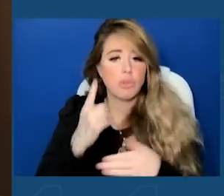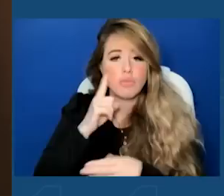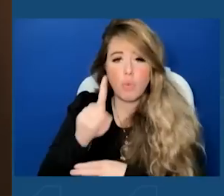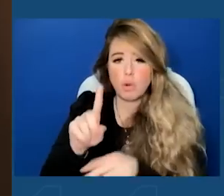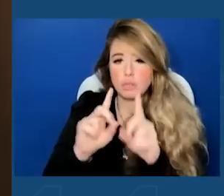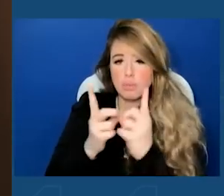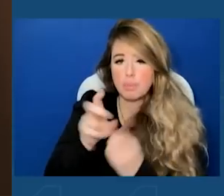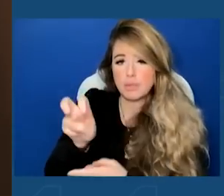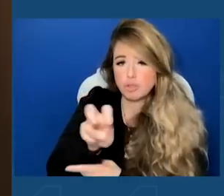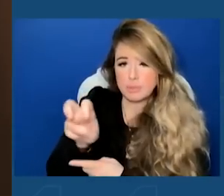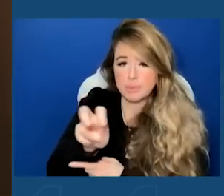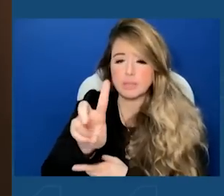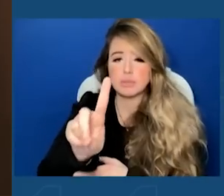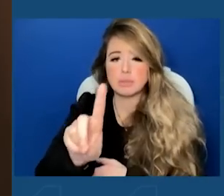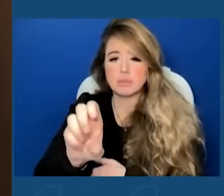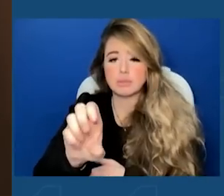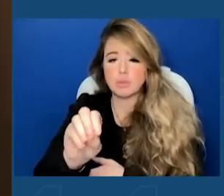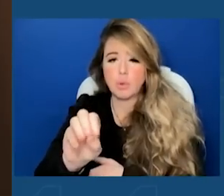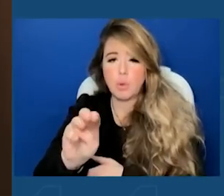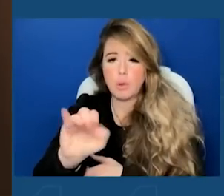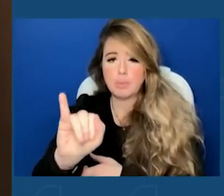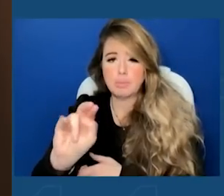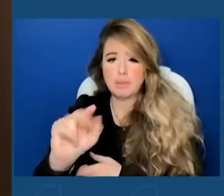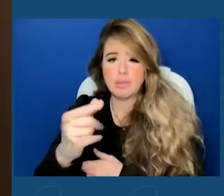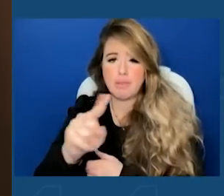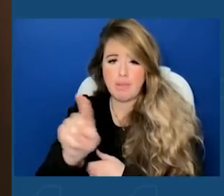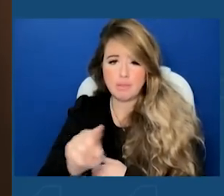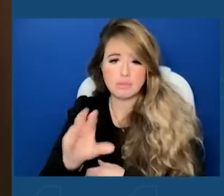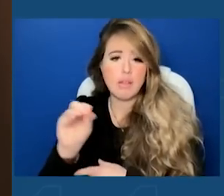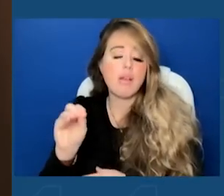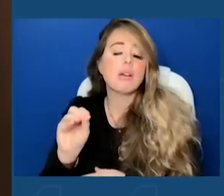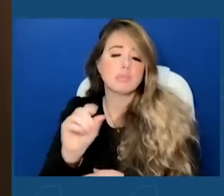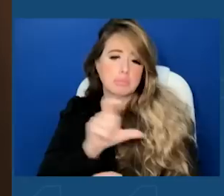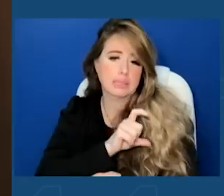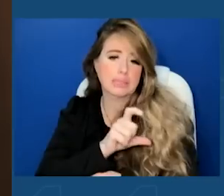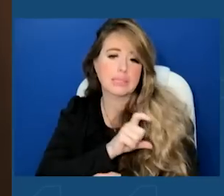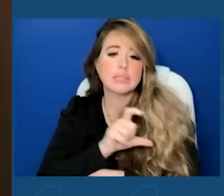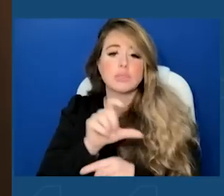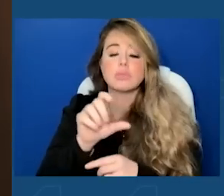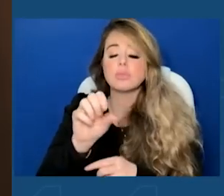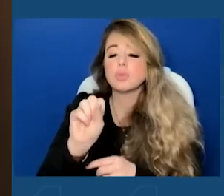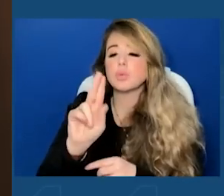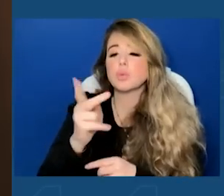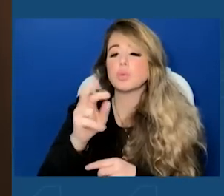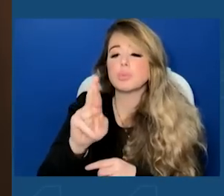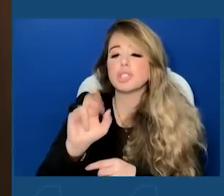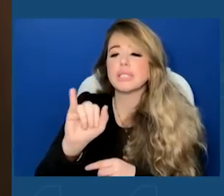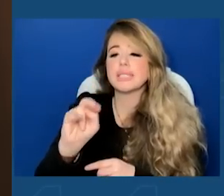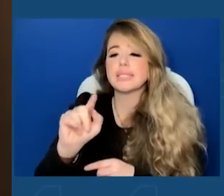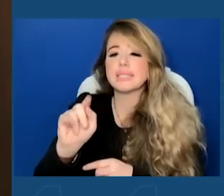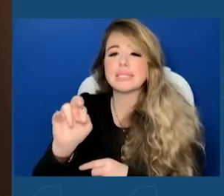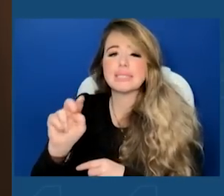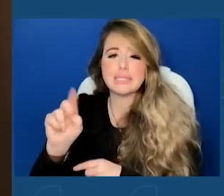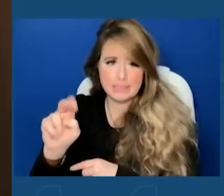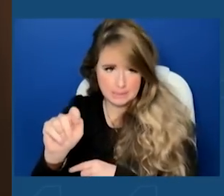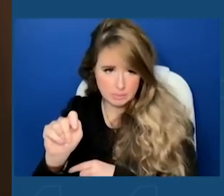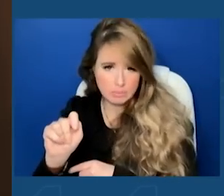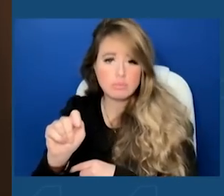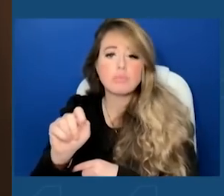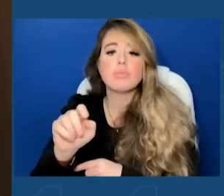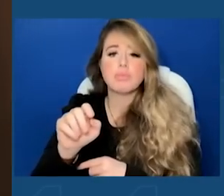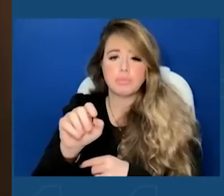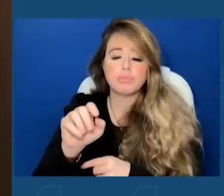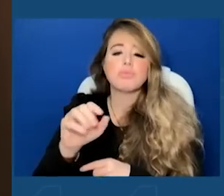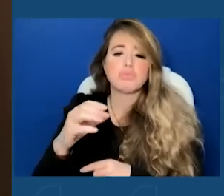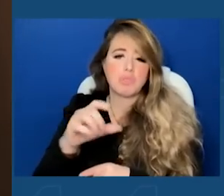Dominguez, as well as our Police Superintendent, Western New York Zone, Steve Nigrelli. I did have a chance to